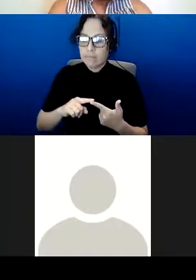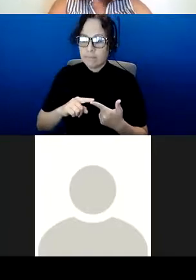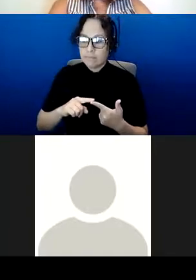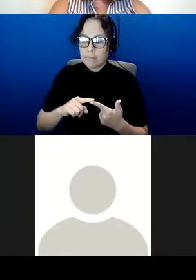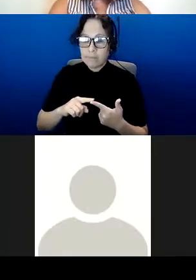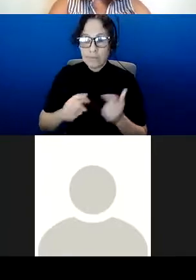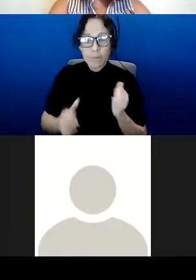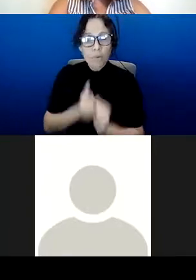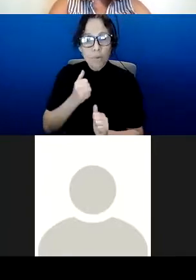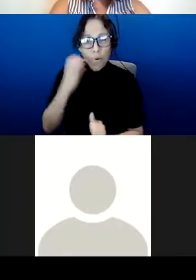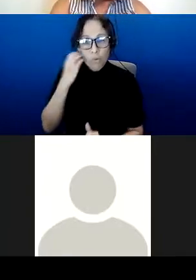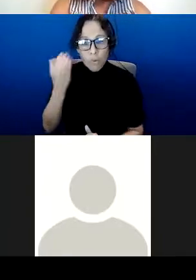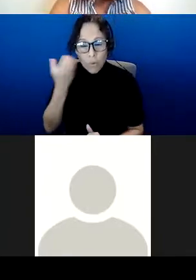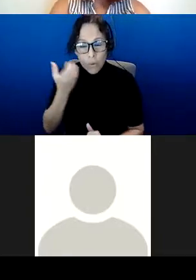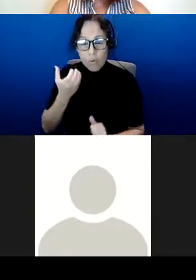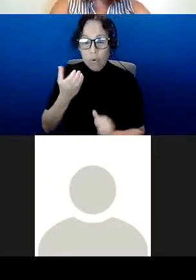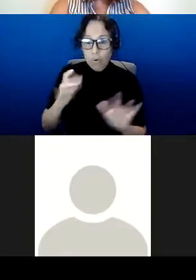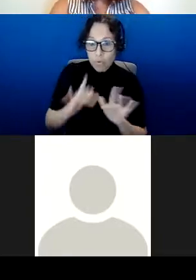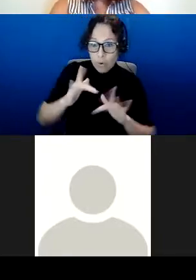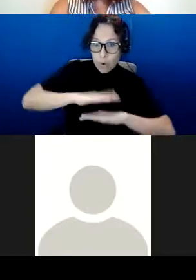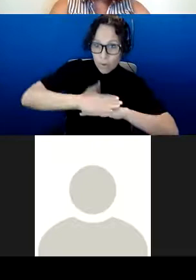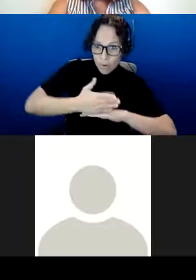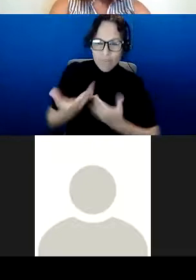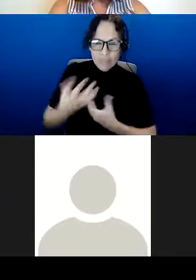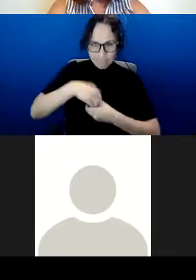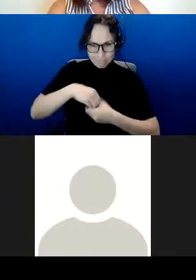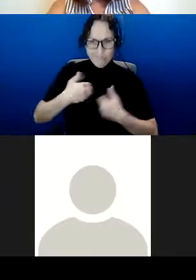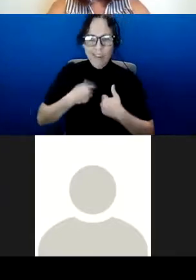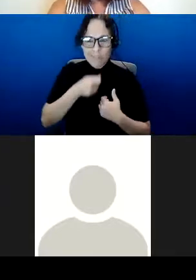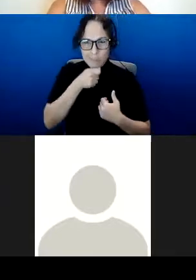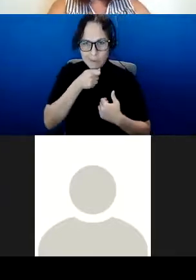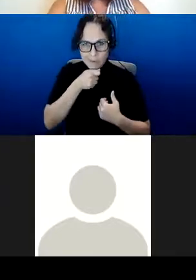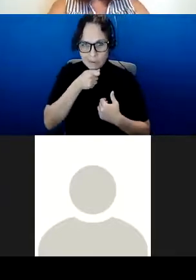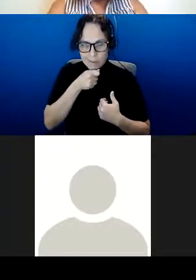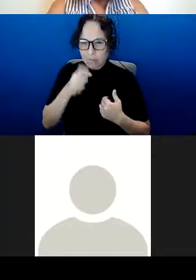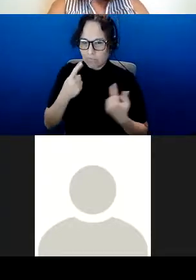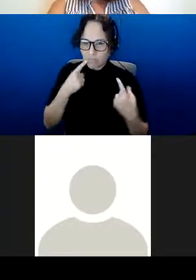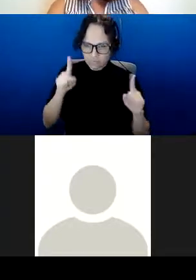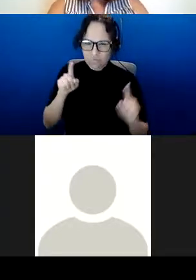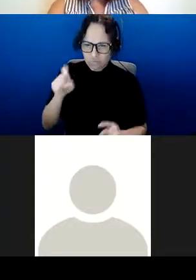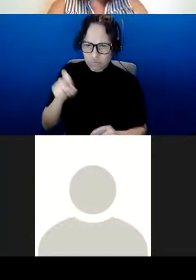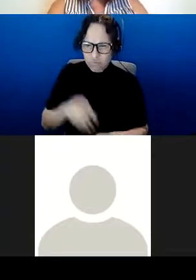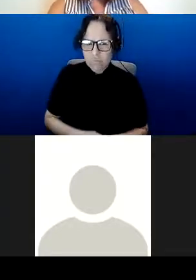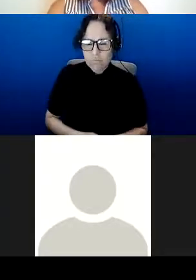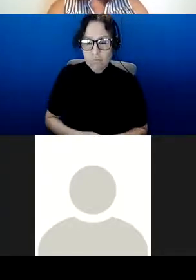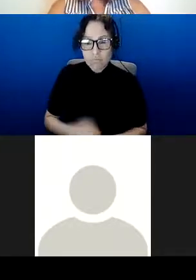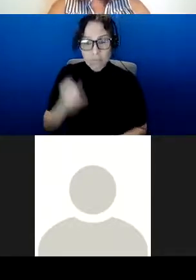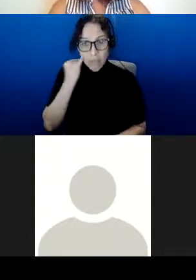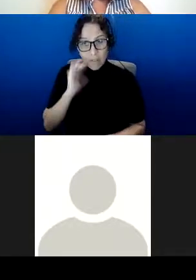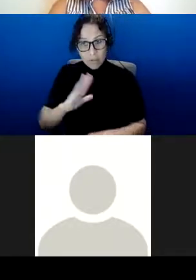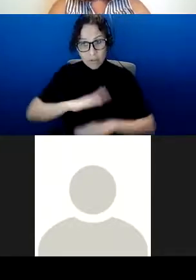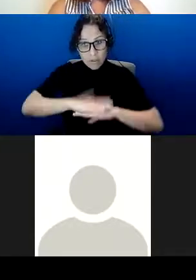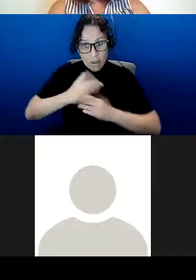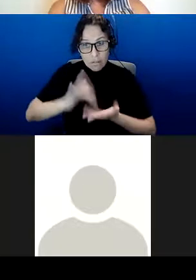Most mobile devices and computers have a built-in microphone, and that should work fine. If your device does not have